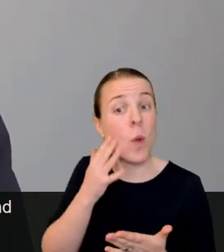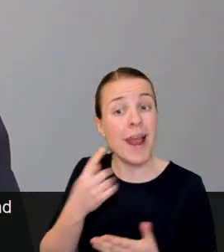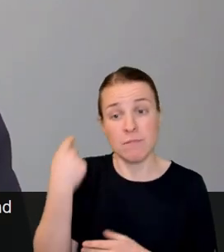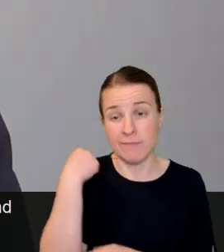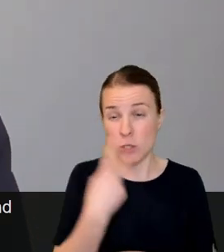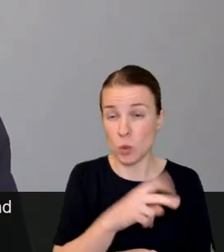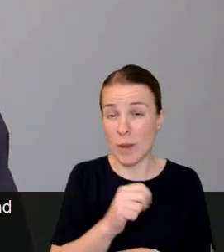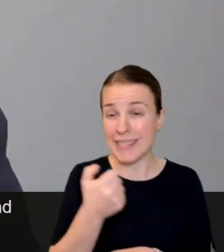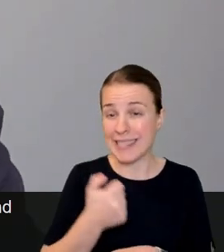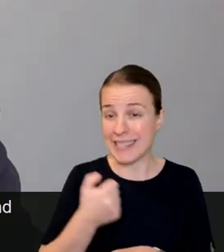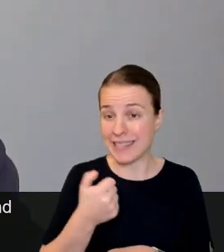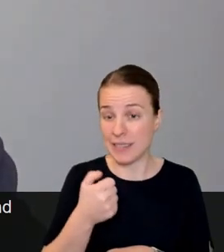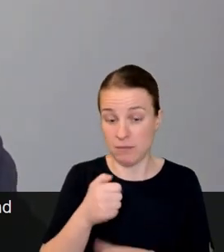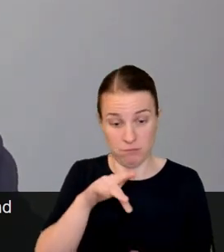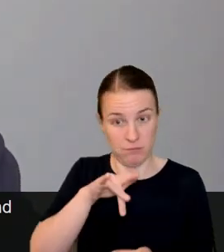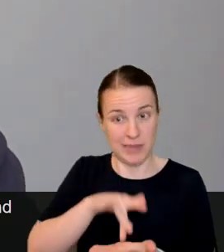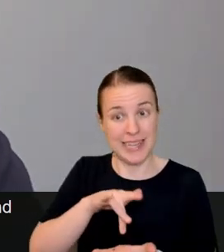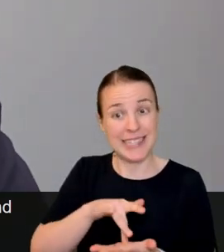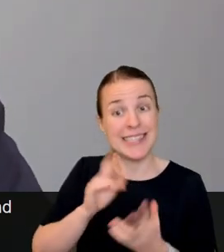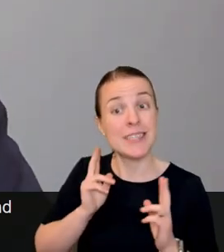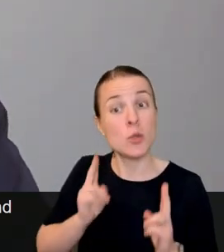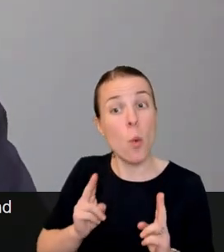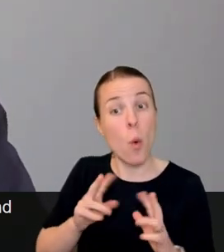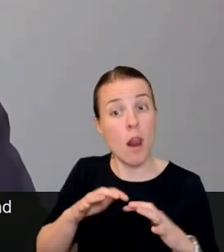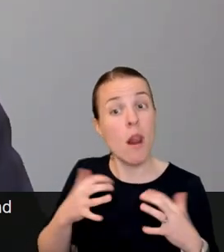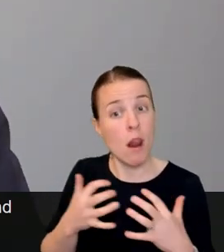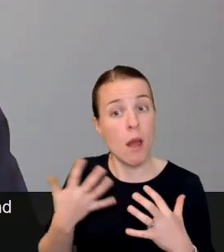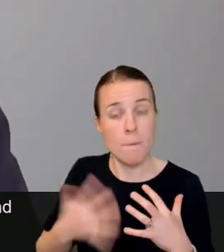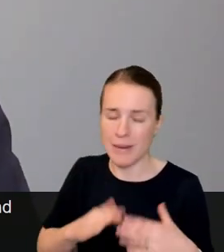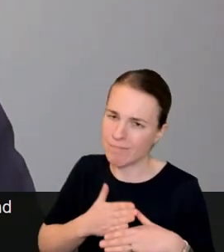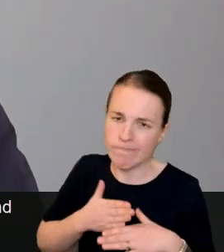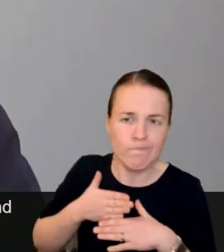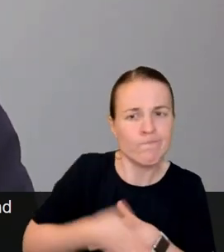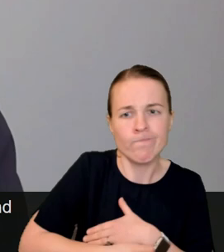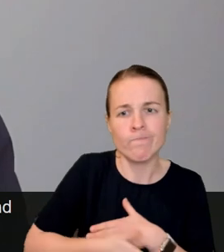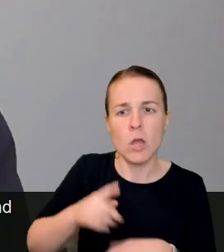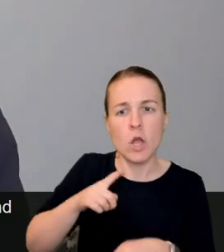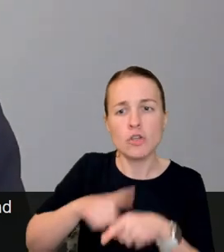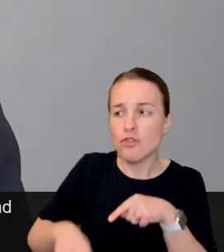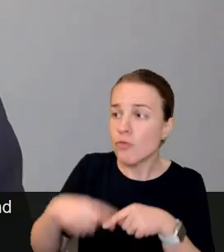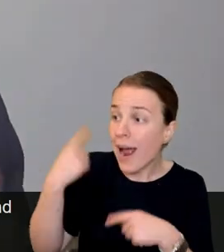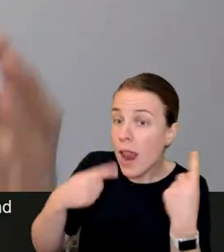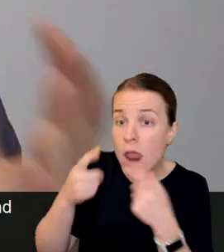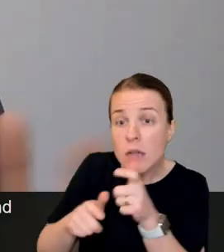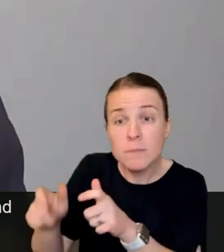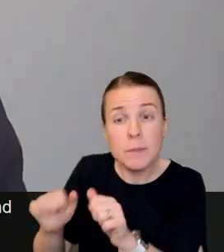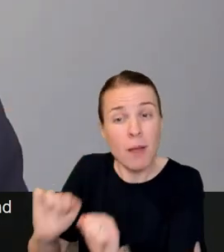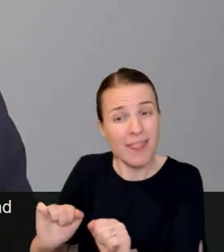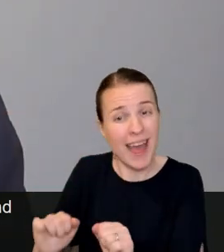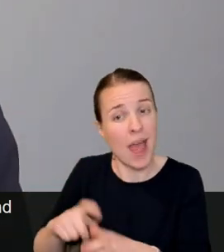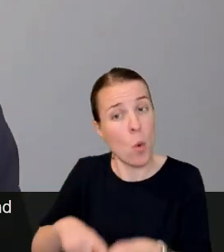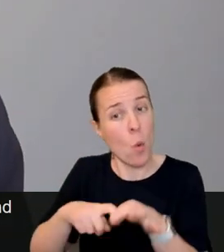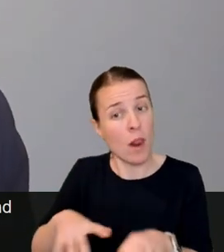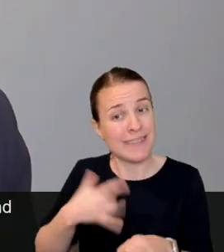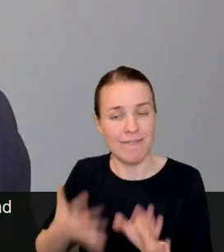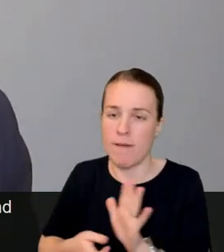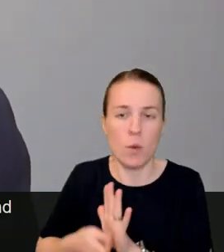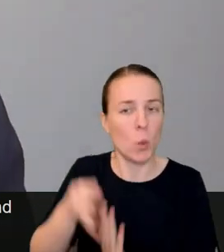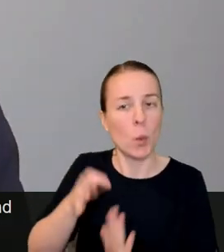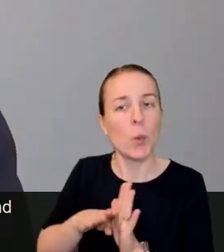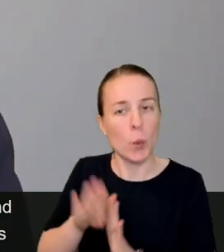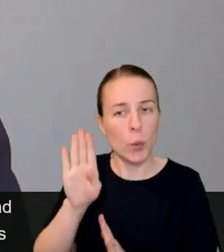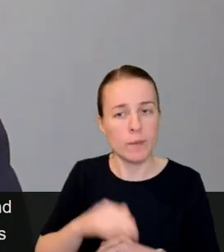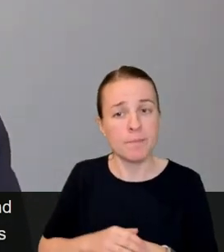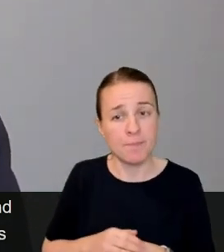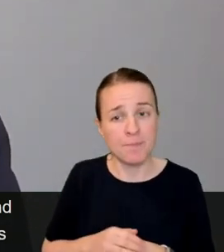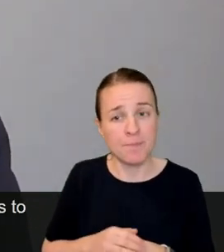has made huge strides to improve Londoners' quality of life. We've delivered ambitious programs